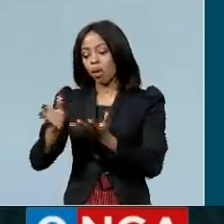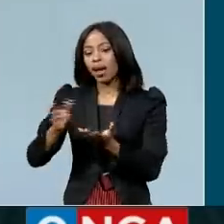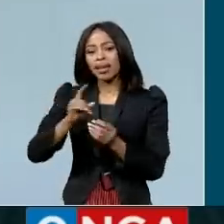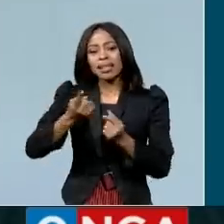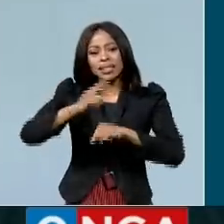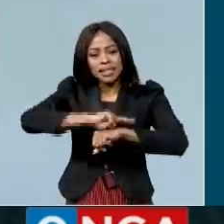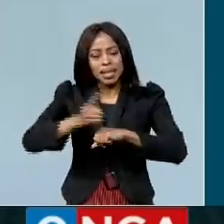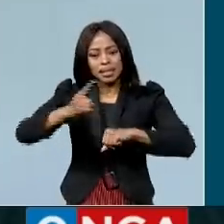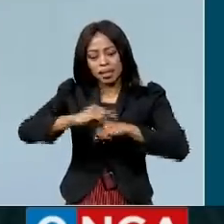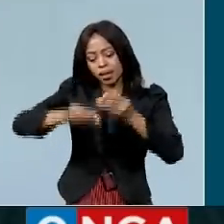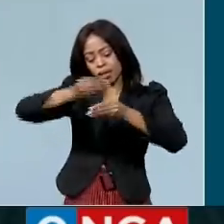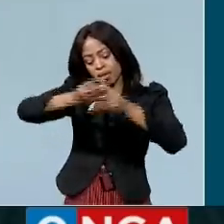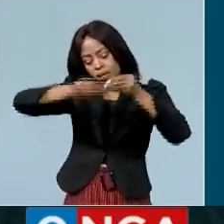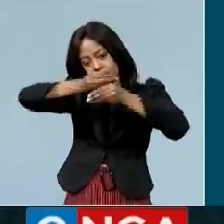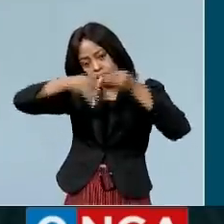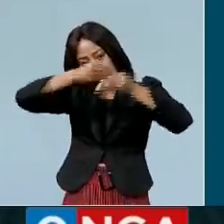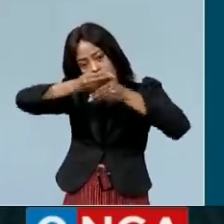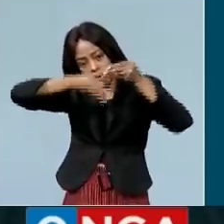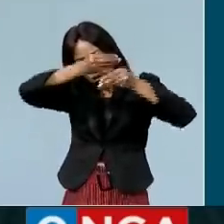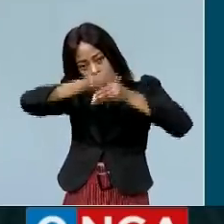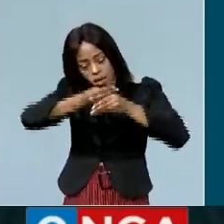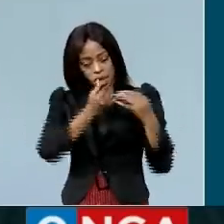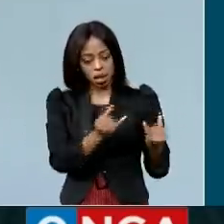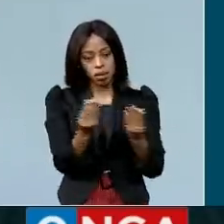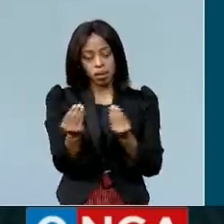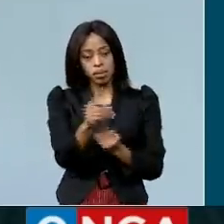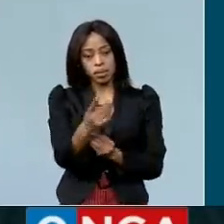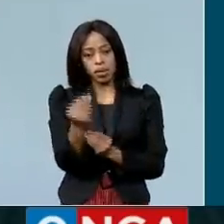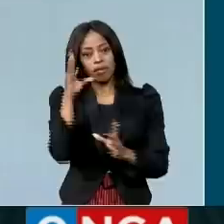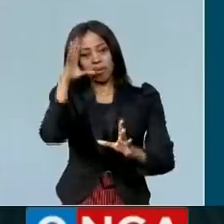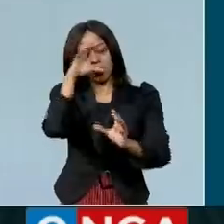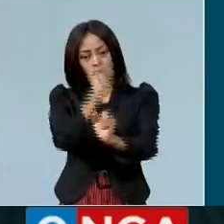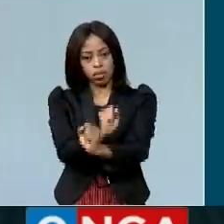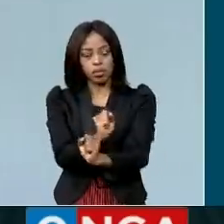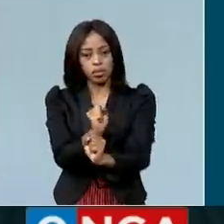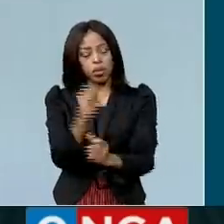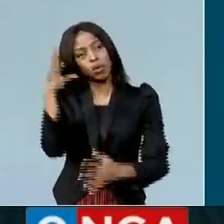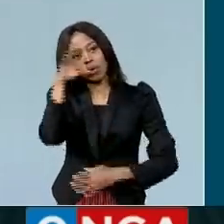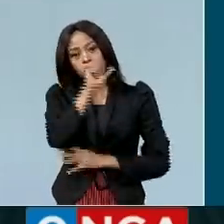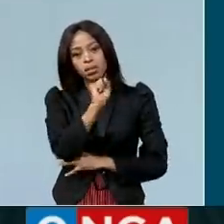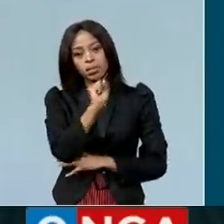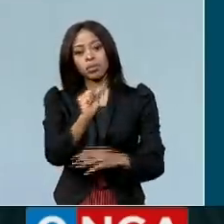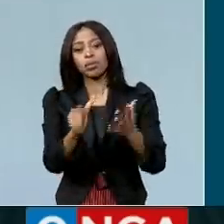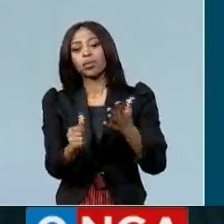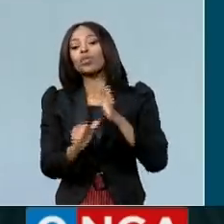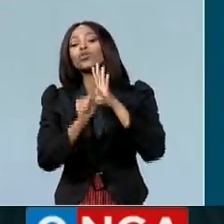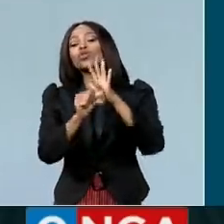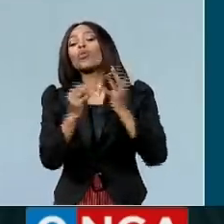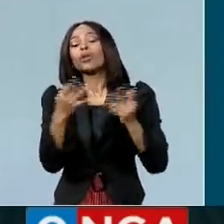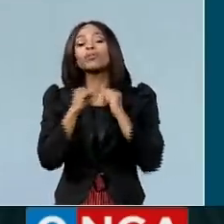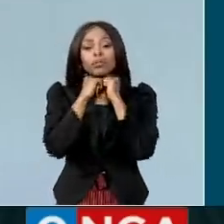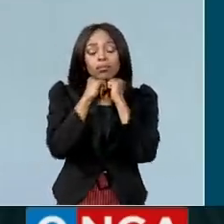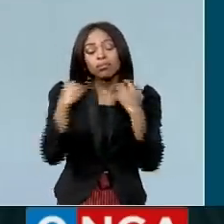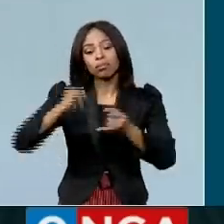over time. And when it comes to the cumulative numbers that we project at peak, sometime between August and